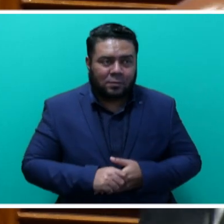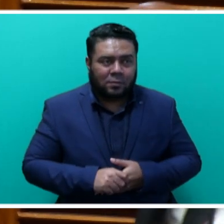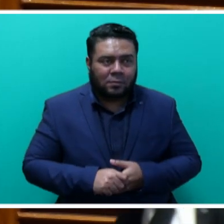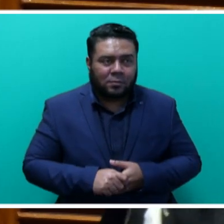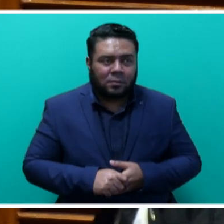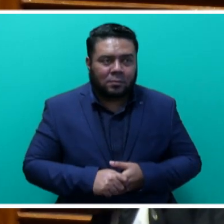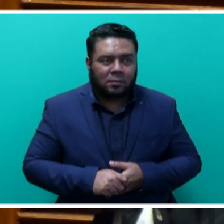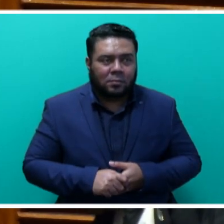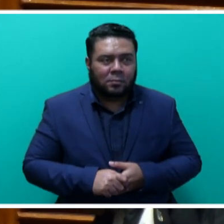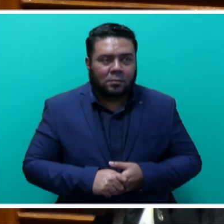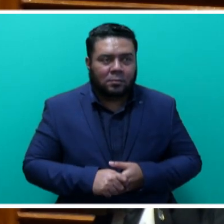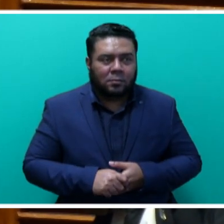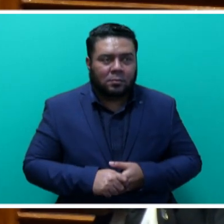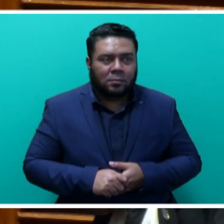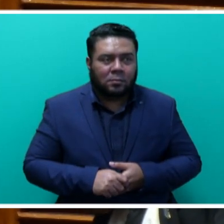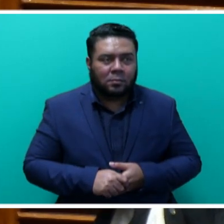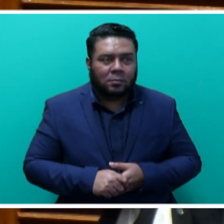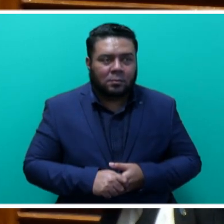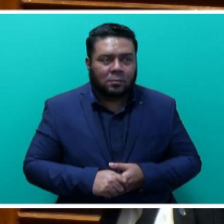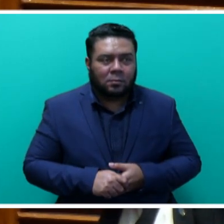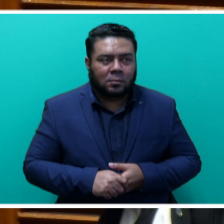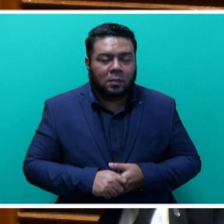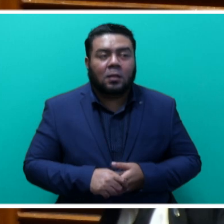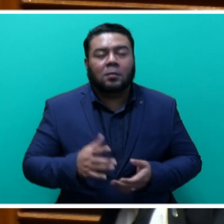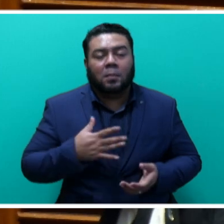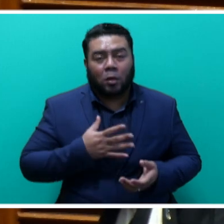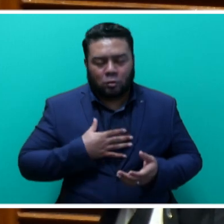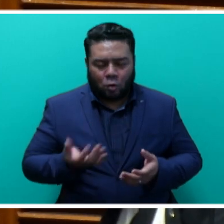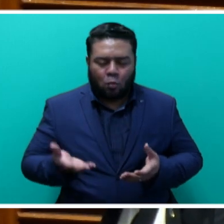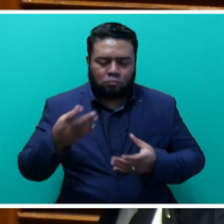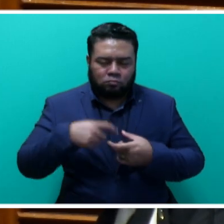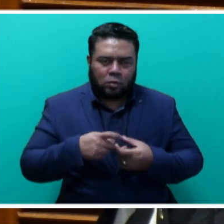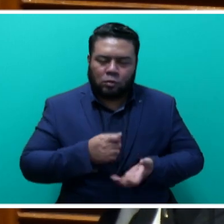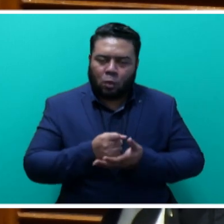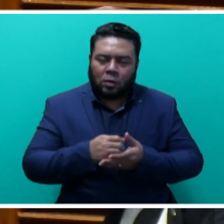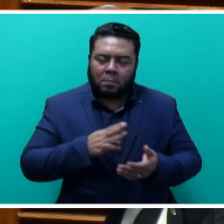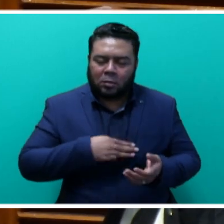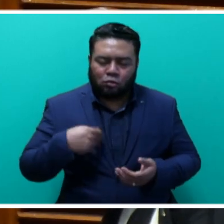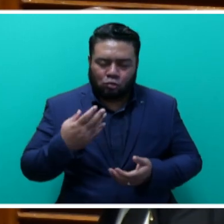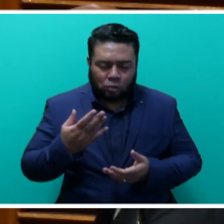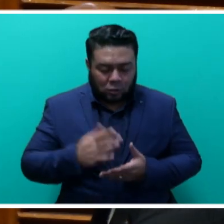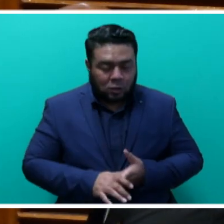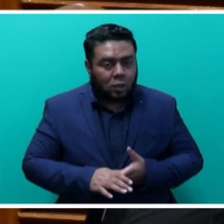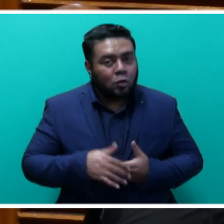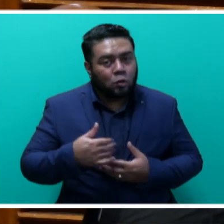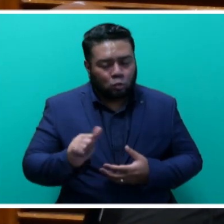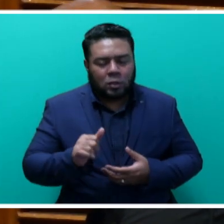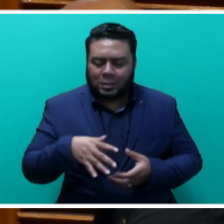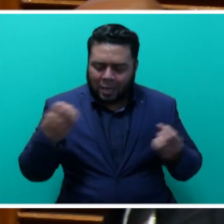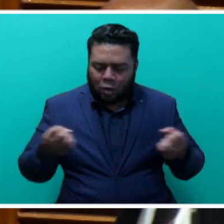approach, some of our key development partners are now on board to support the ministry in this program, and this is encouraging to